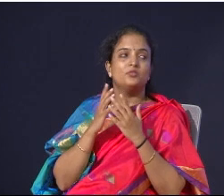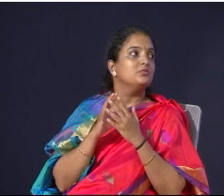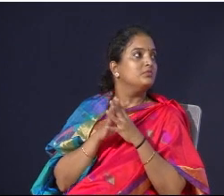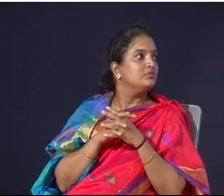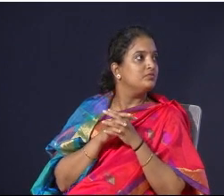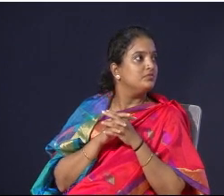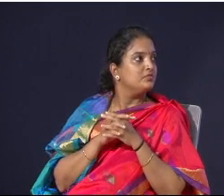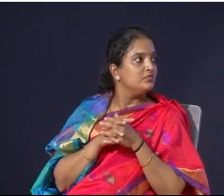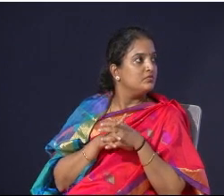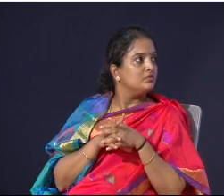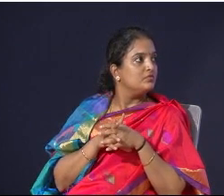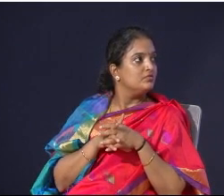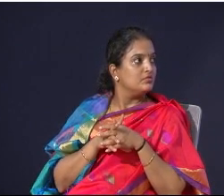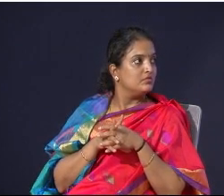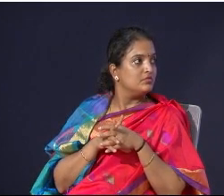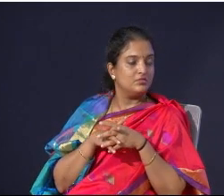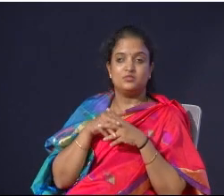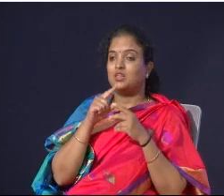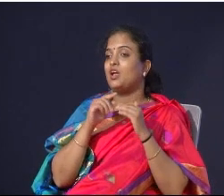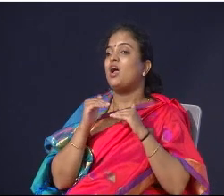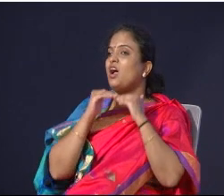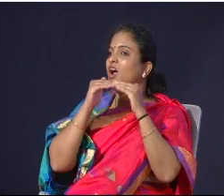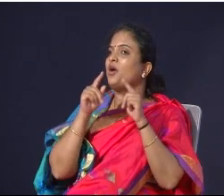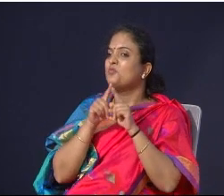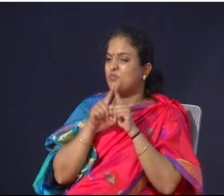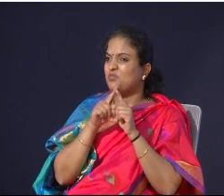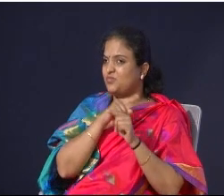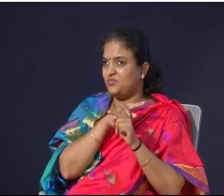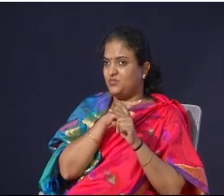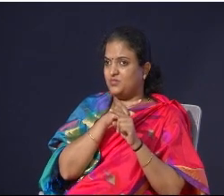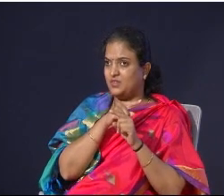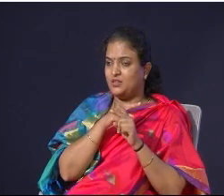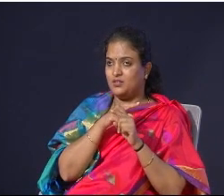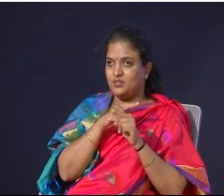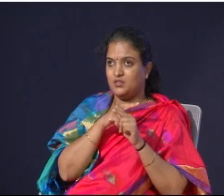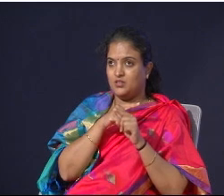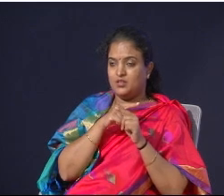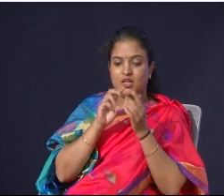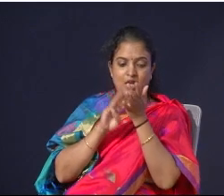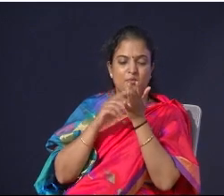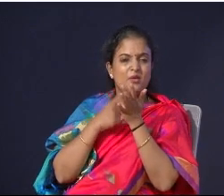disorder. She was hypotonic, and the MRI didn't show any